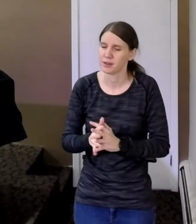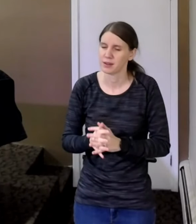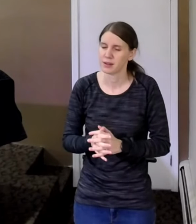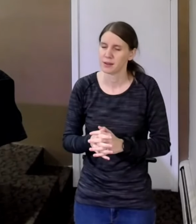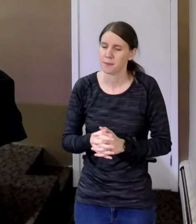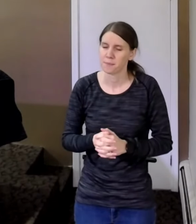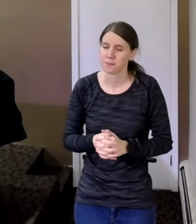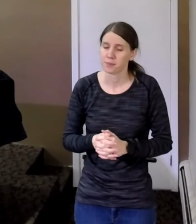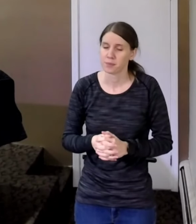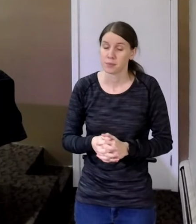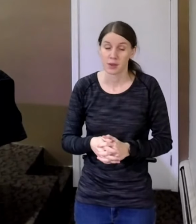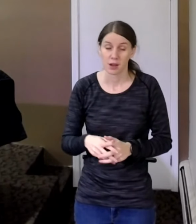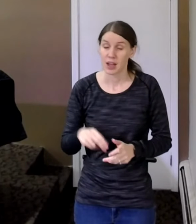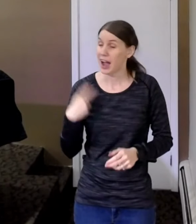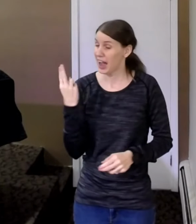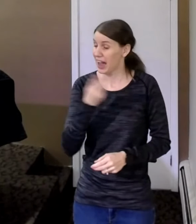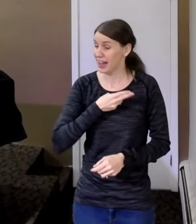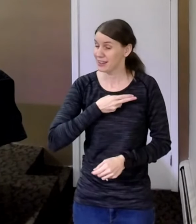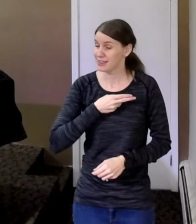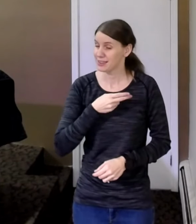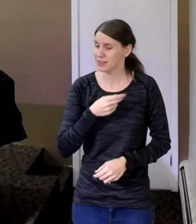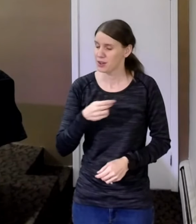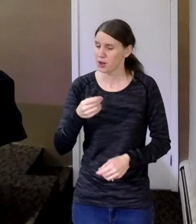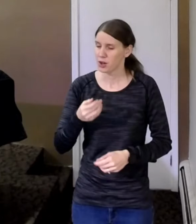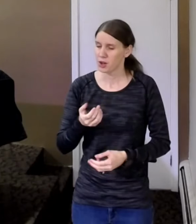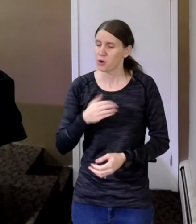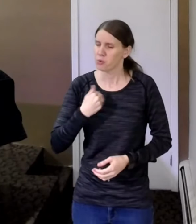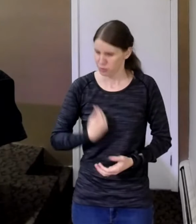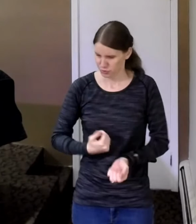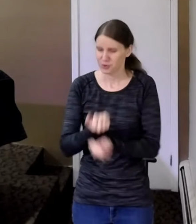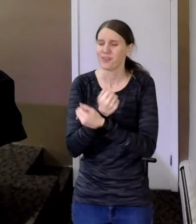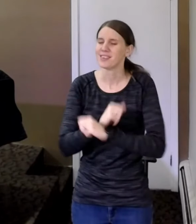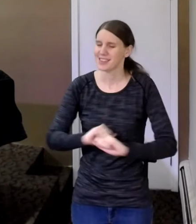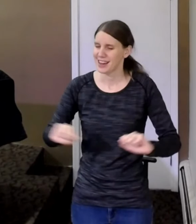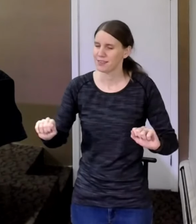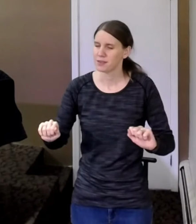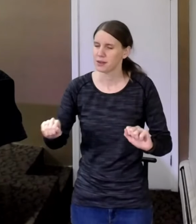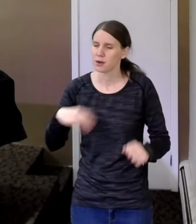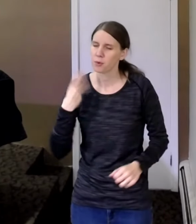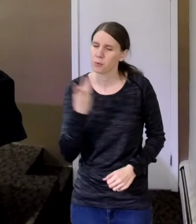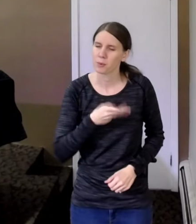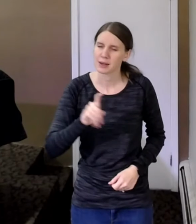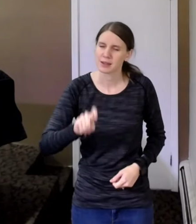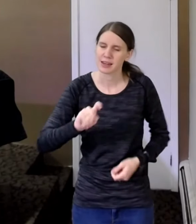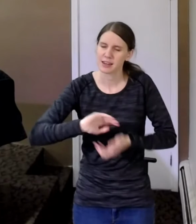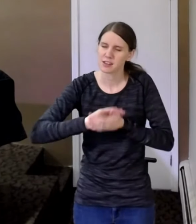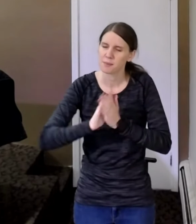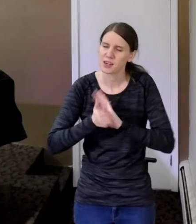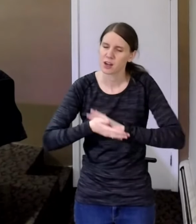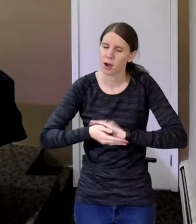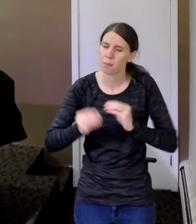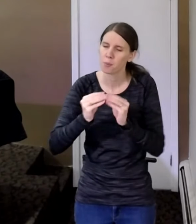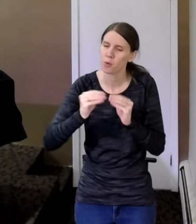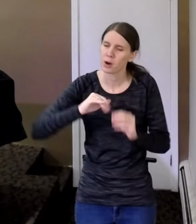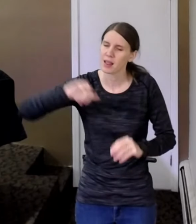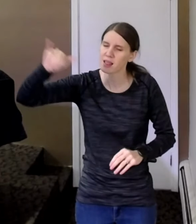For each of us who are already saved, Lord, we need to be more like you. This world